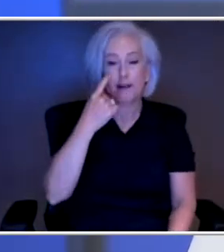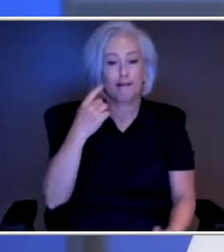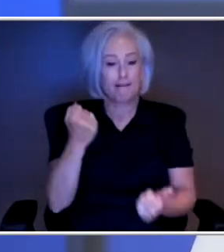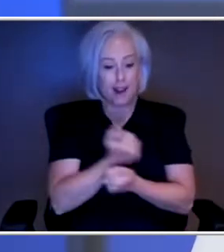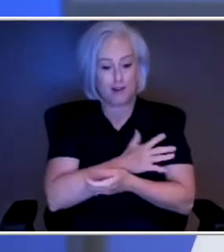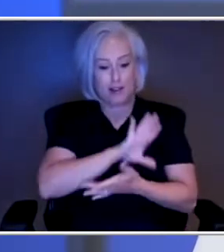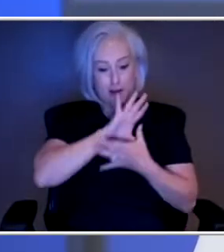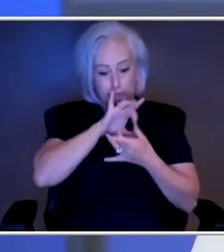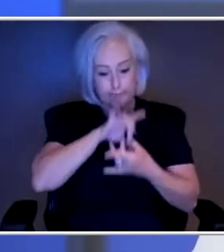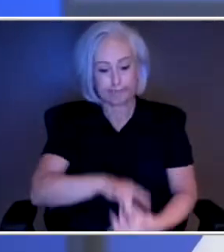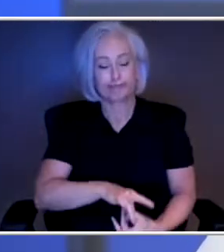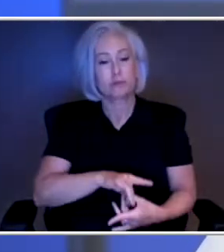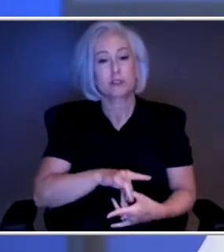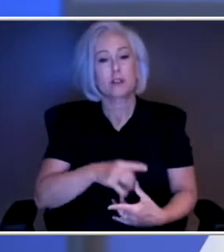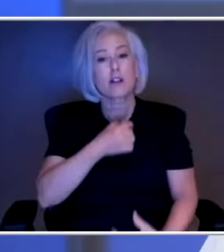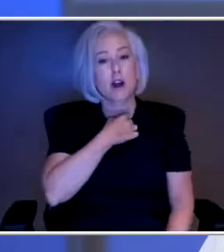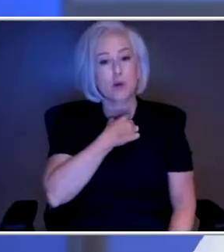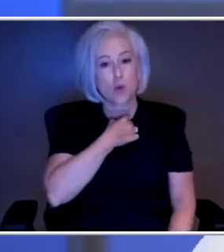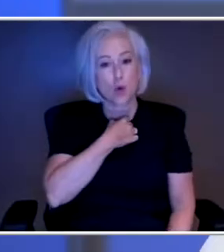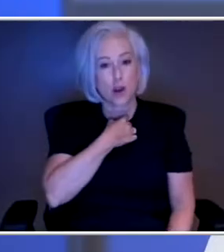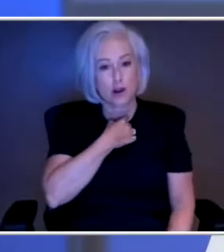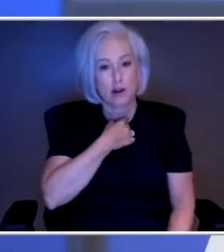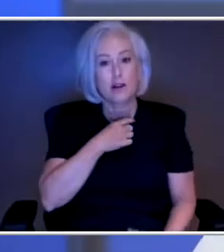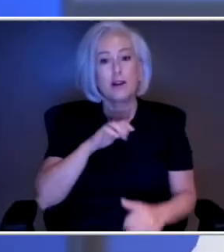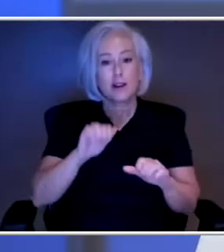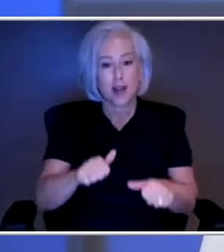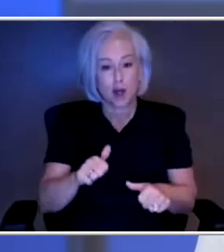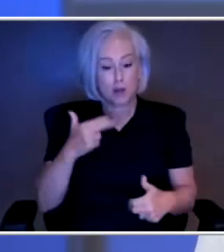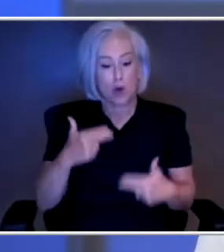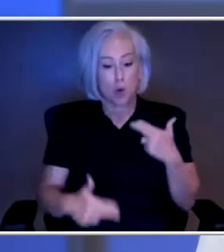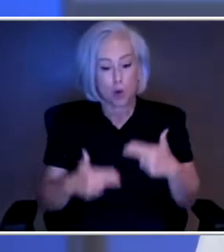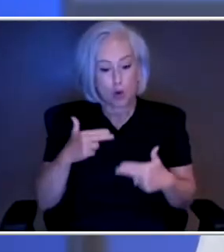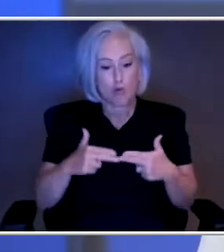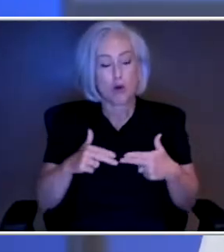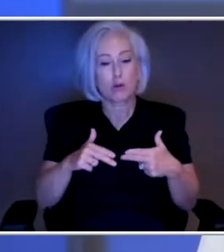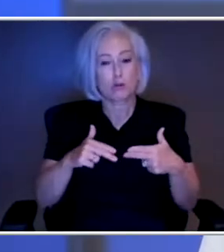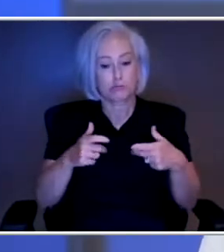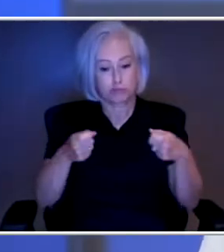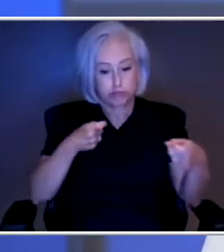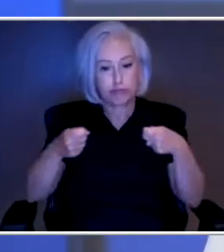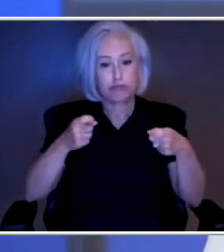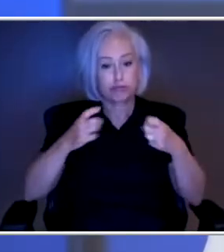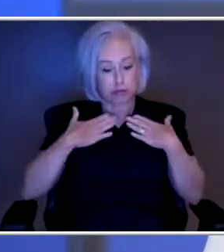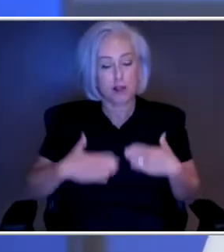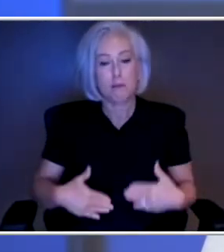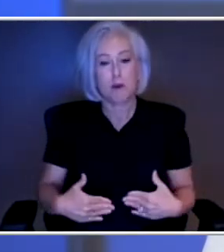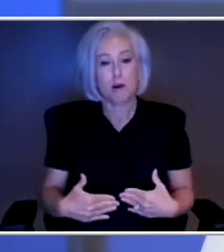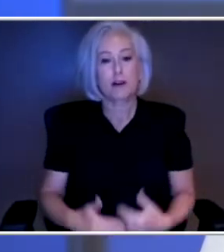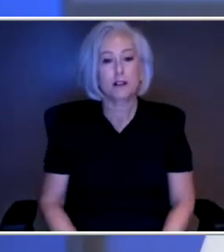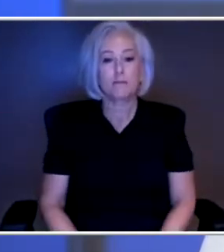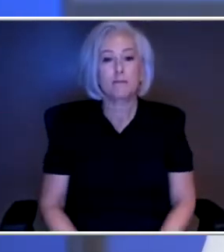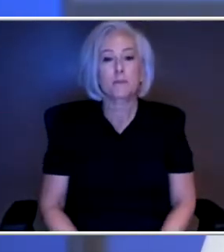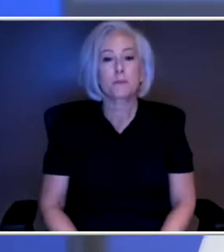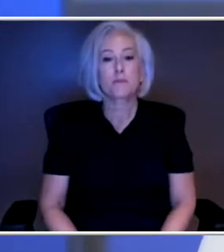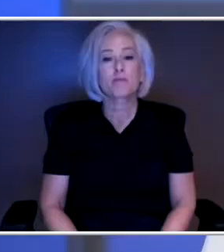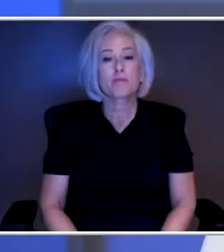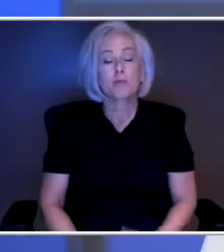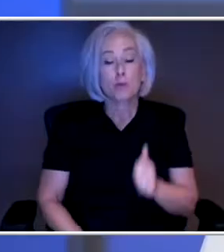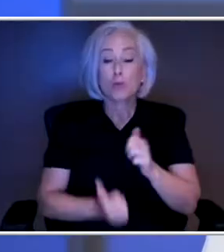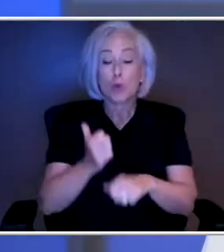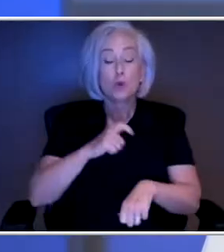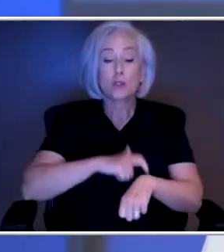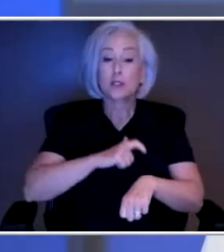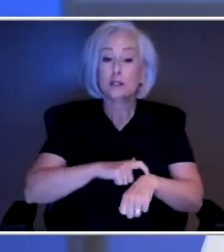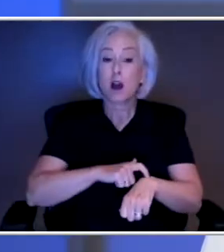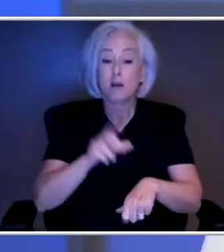are regulated by thyroid hormones in part. And so, like I said, I think that most of the time people notice